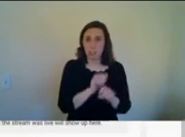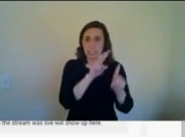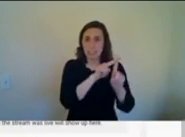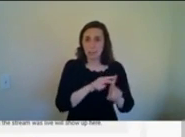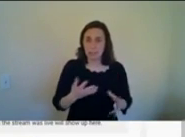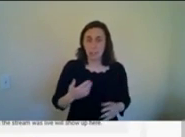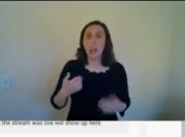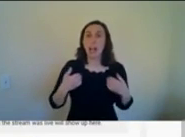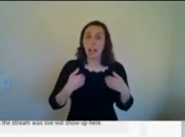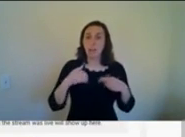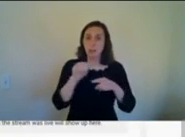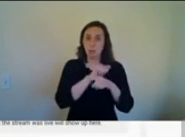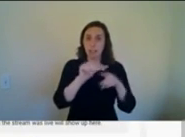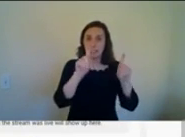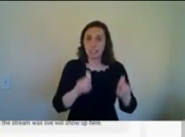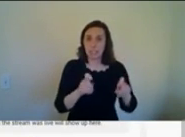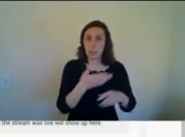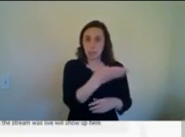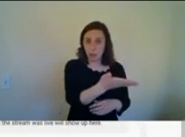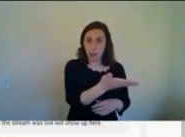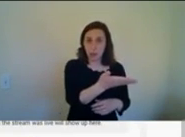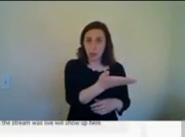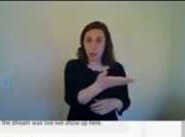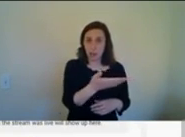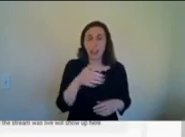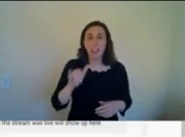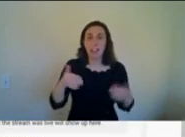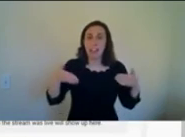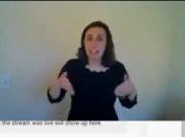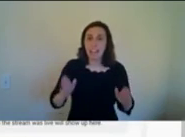practice exam, which allows multiple attempts